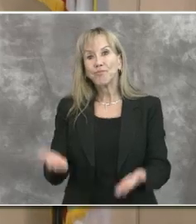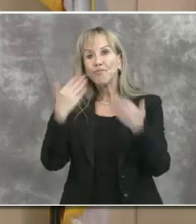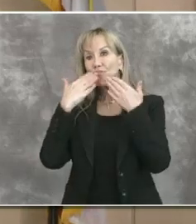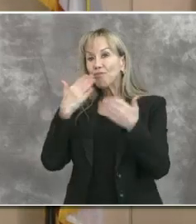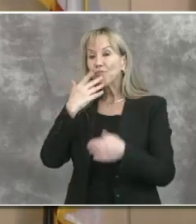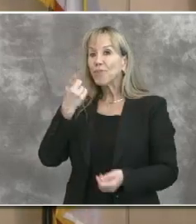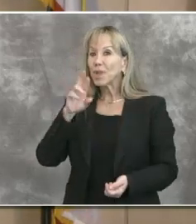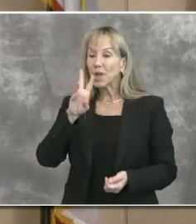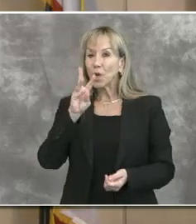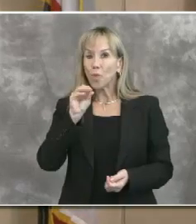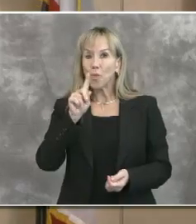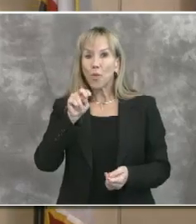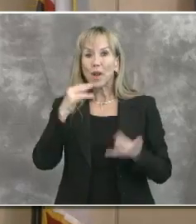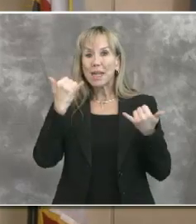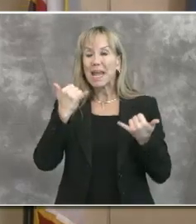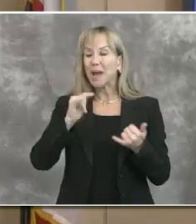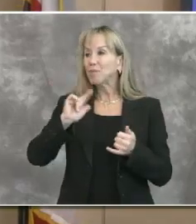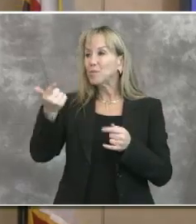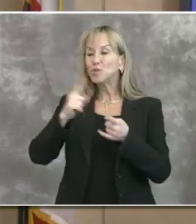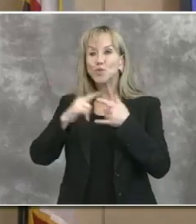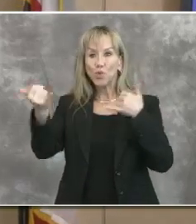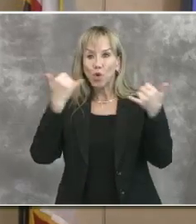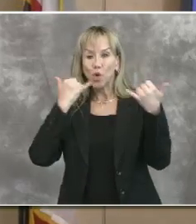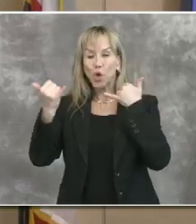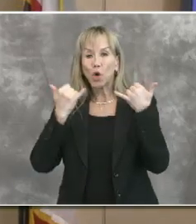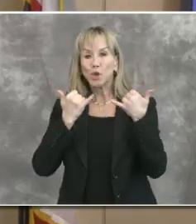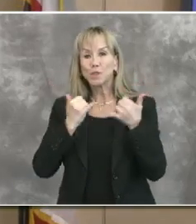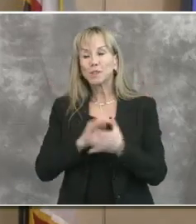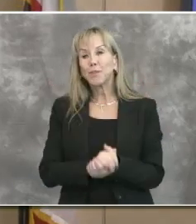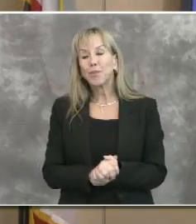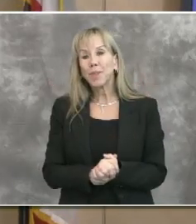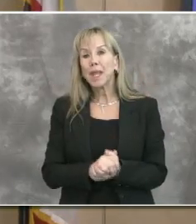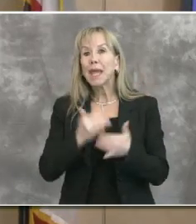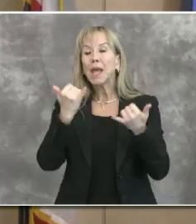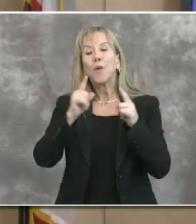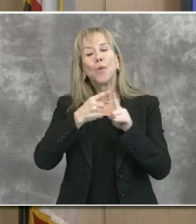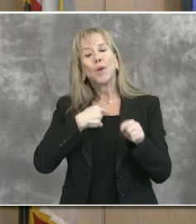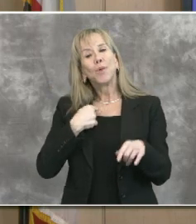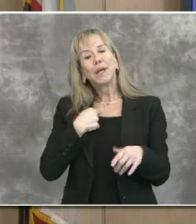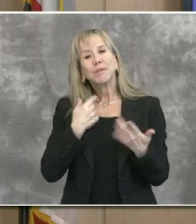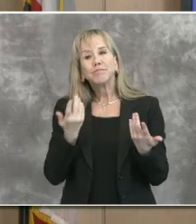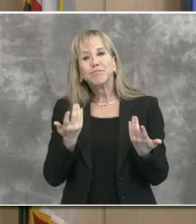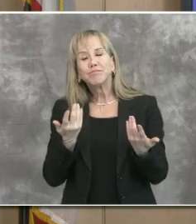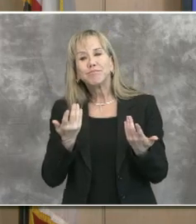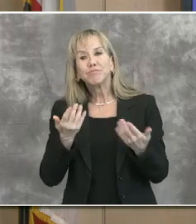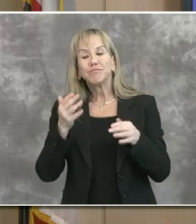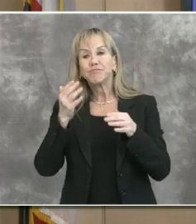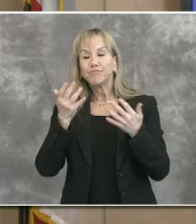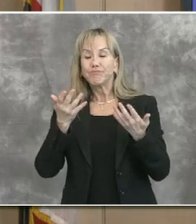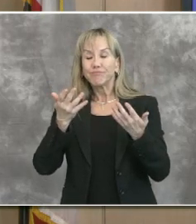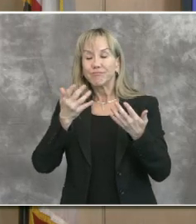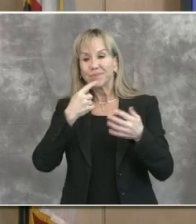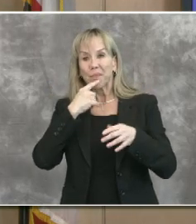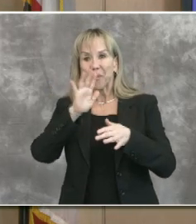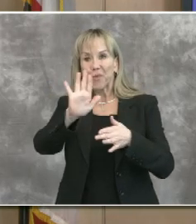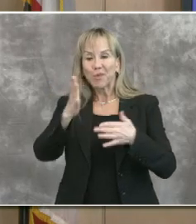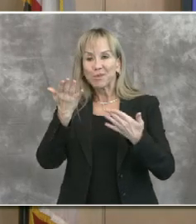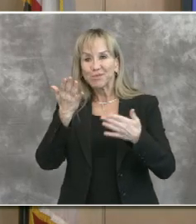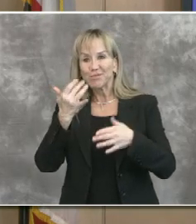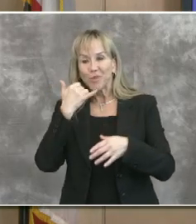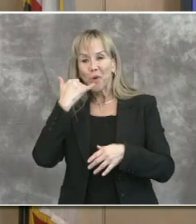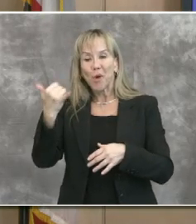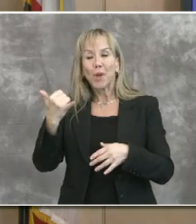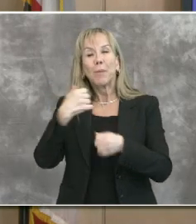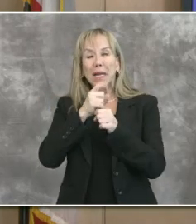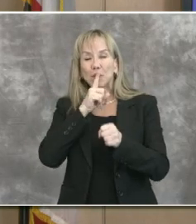Thank you, Dr. Wooten. We're going to go directly to the calls now. And again, as we call up your call, make sure you